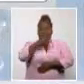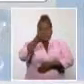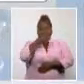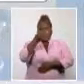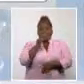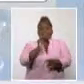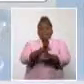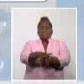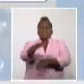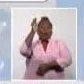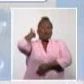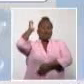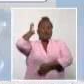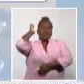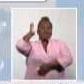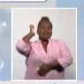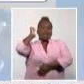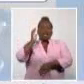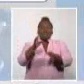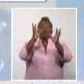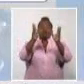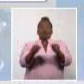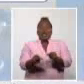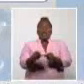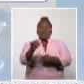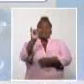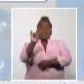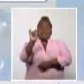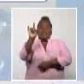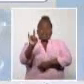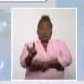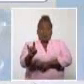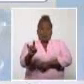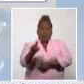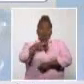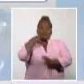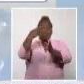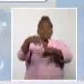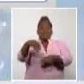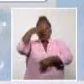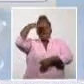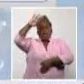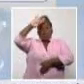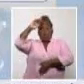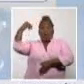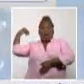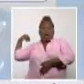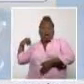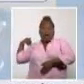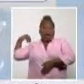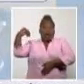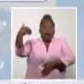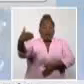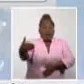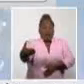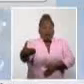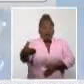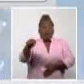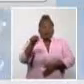Now, turning back to the lethality, it must be said that this 4.1 lethality in our country